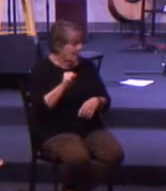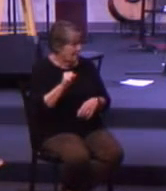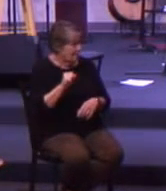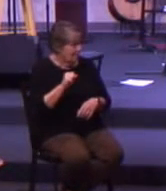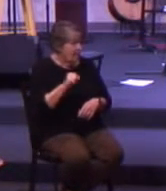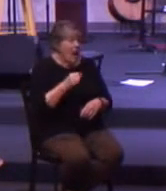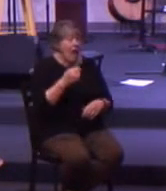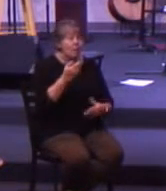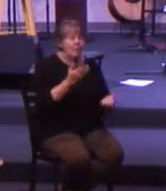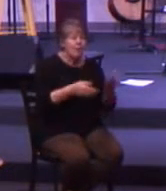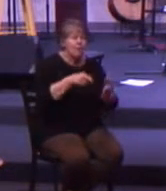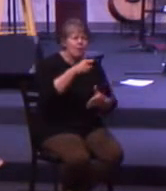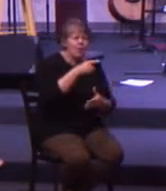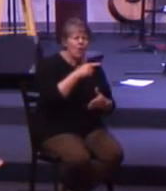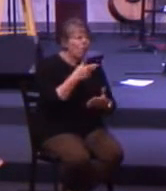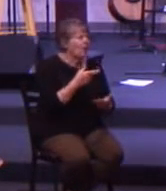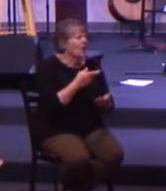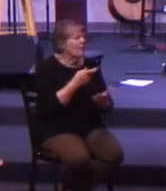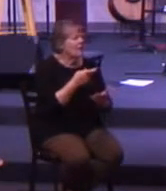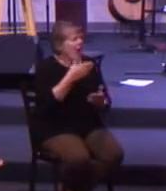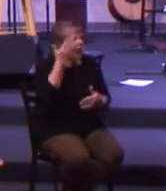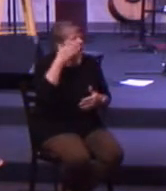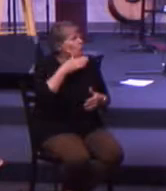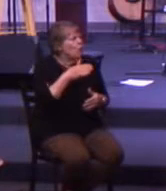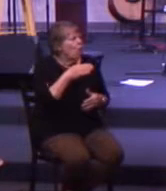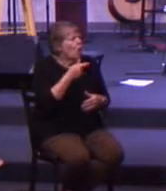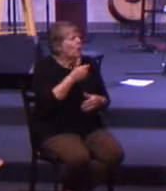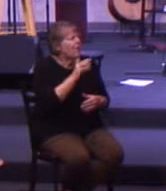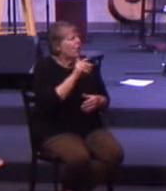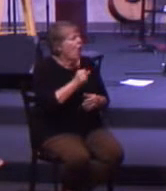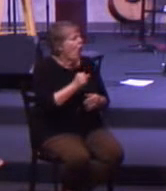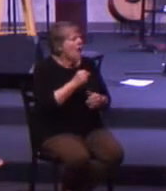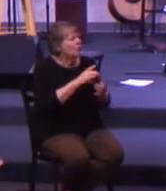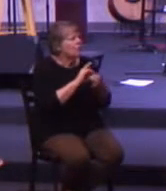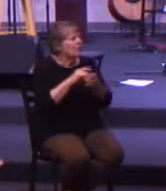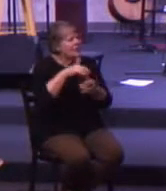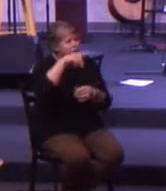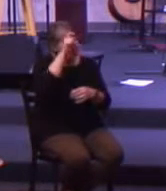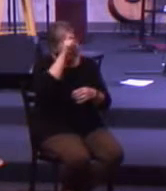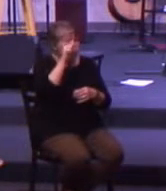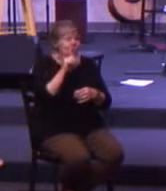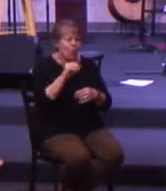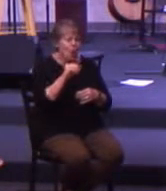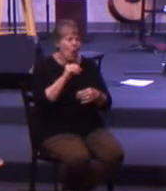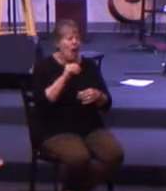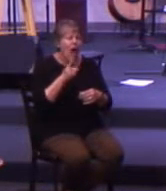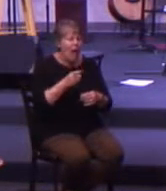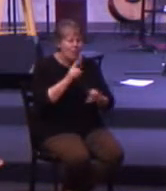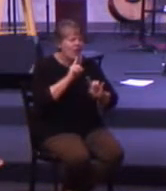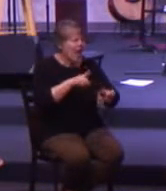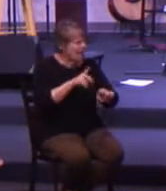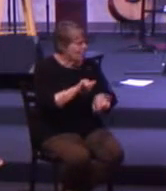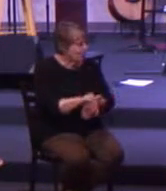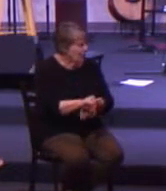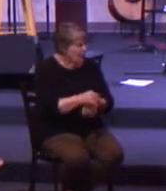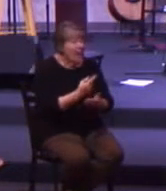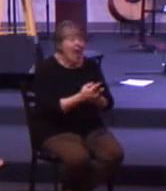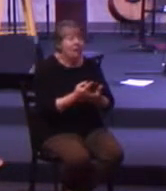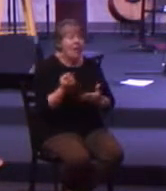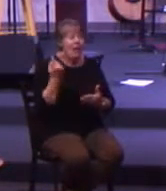know what the gods of Egypt were, and if I don't know, that's a big problem. So let me solve your problem for you. We learned last